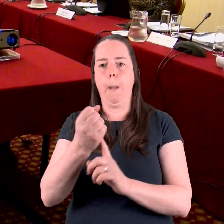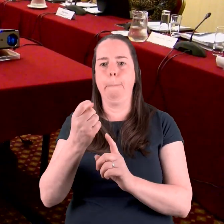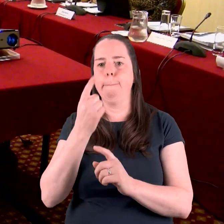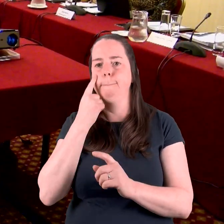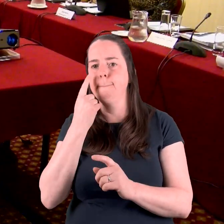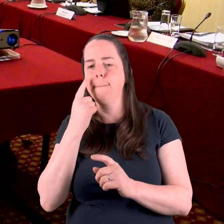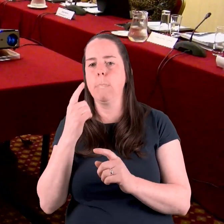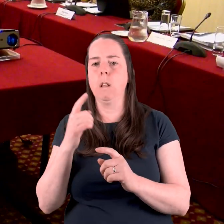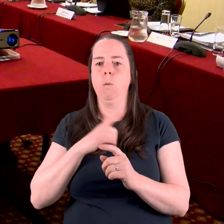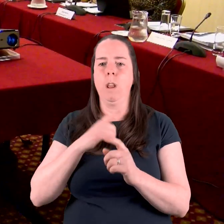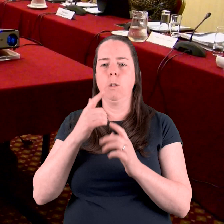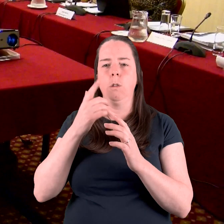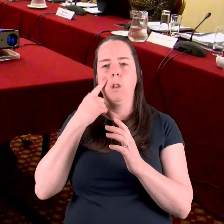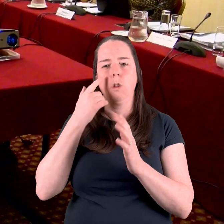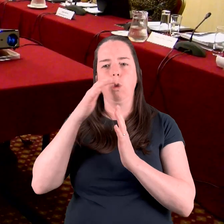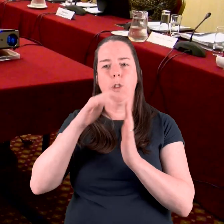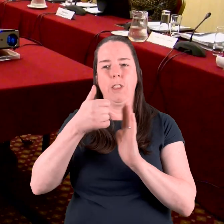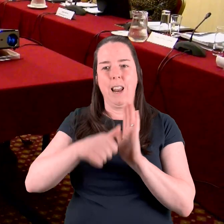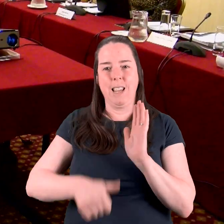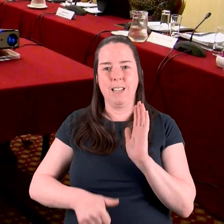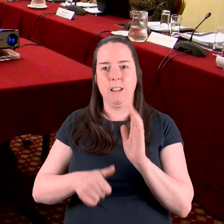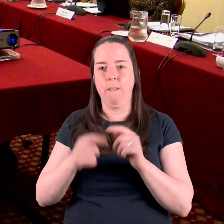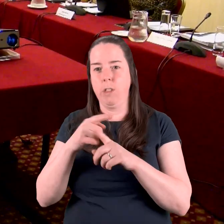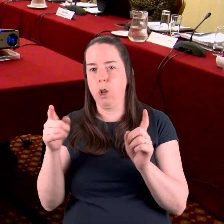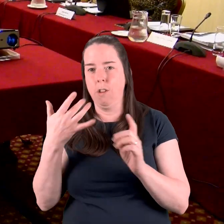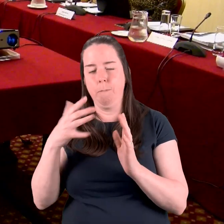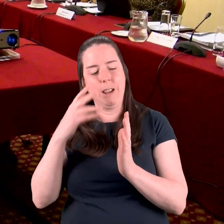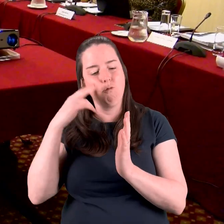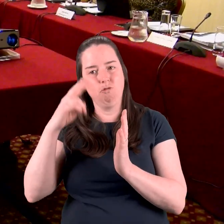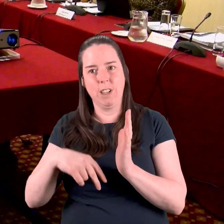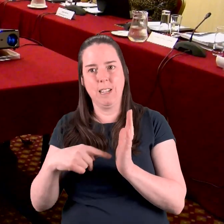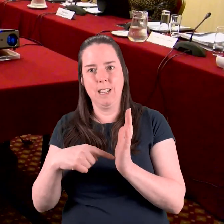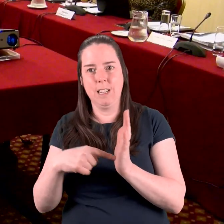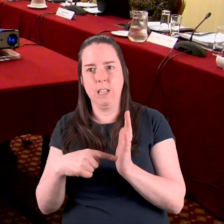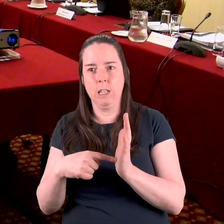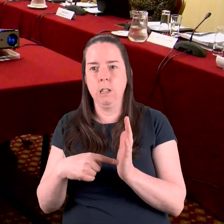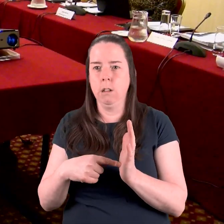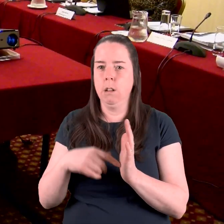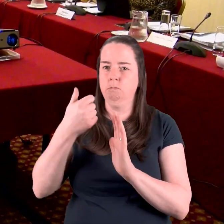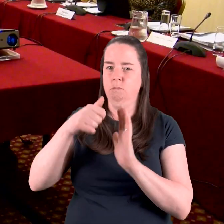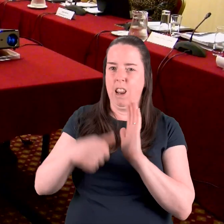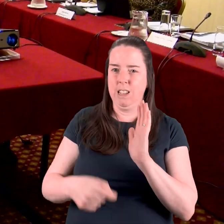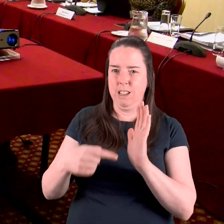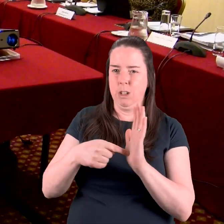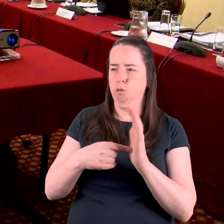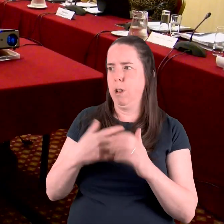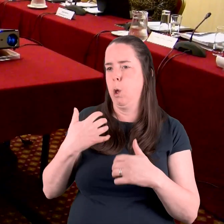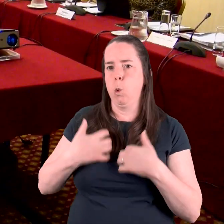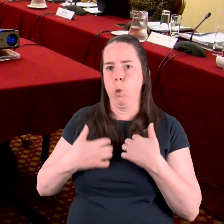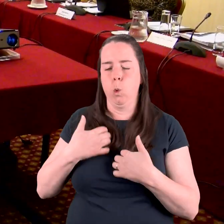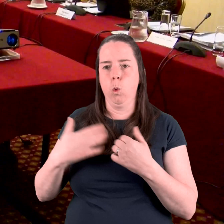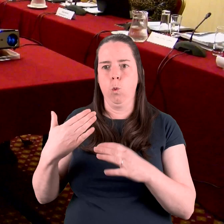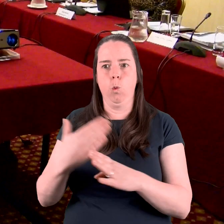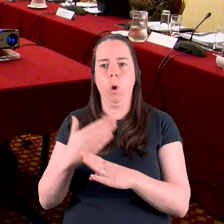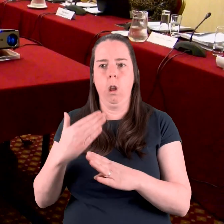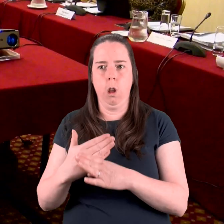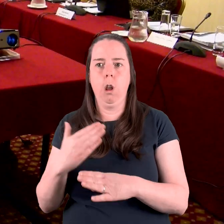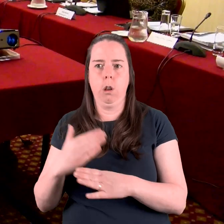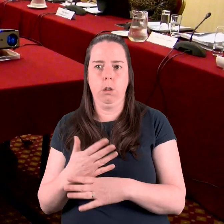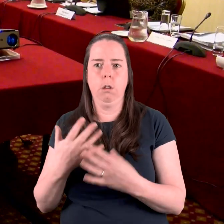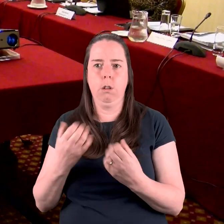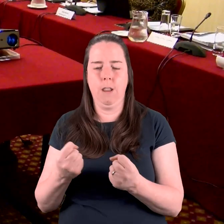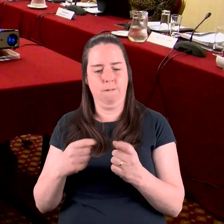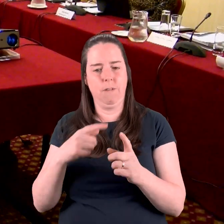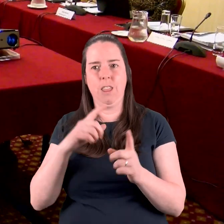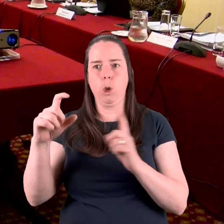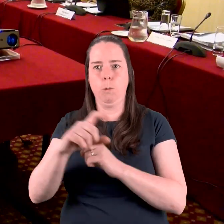about seeing the outcome of these, because when you look through the list, for those of you that have looked through the papers, the lists of bids, there is some really